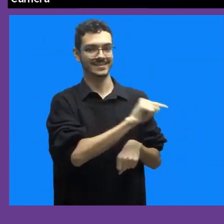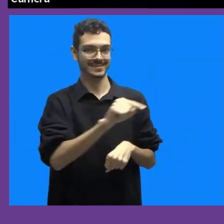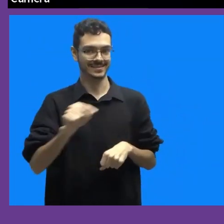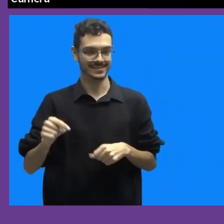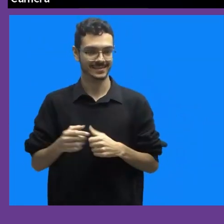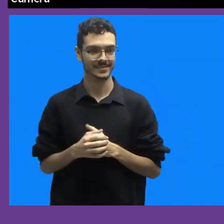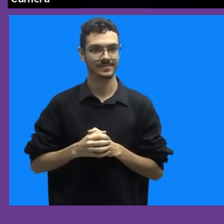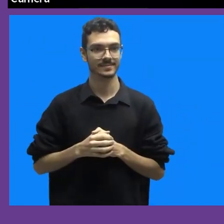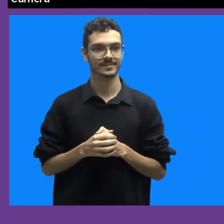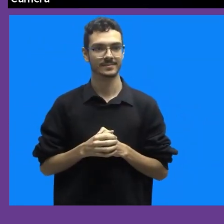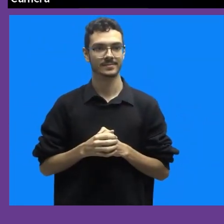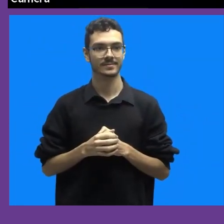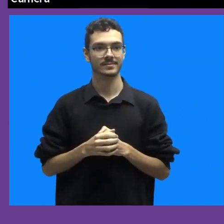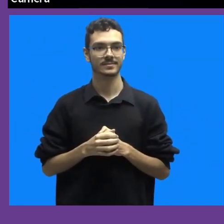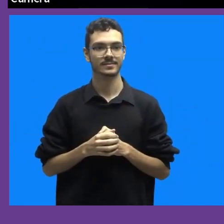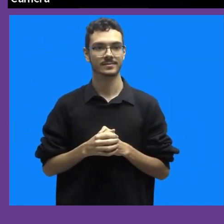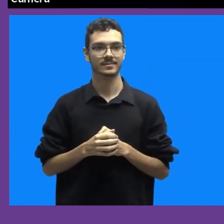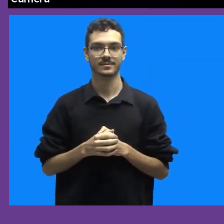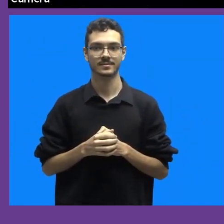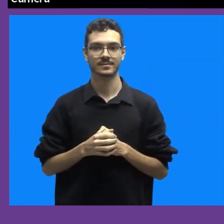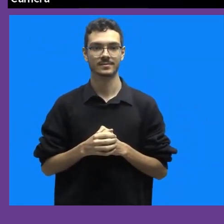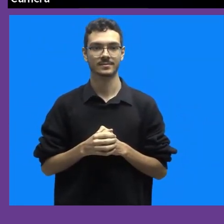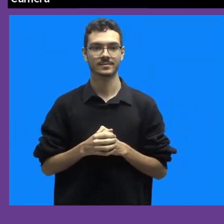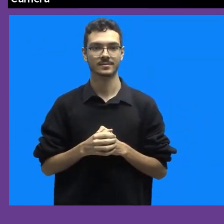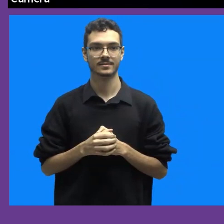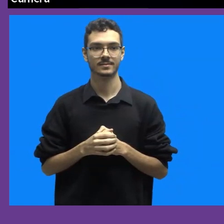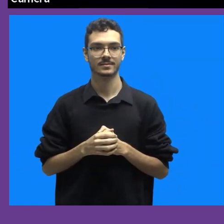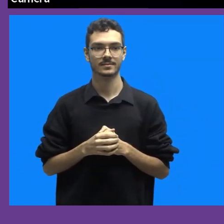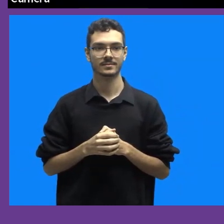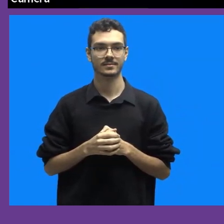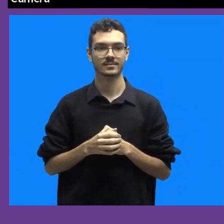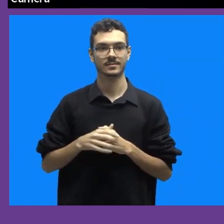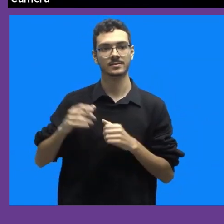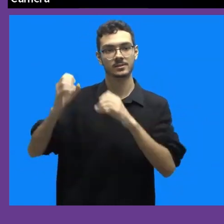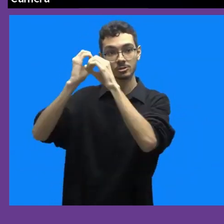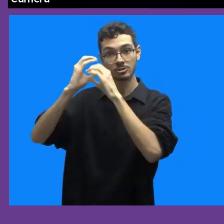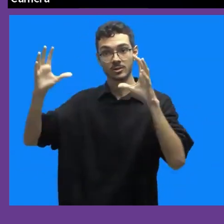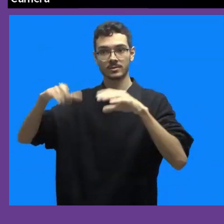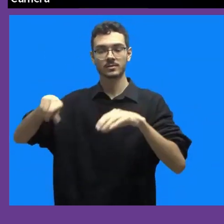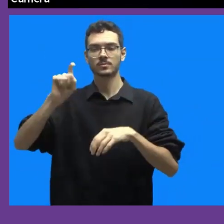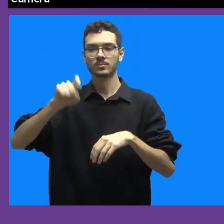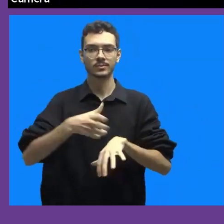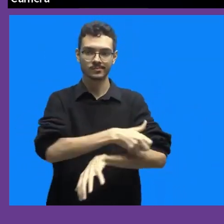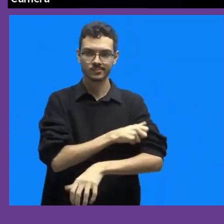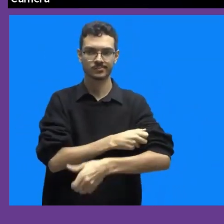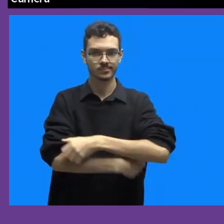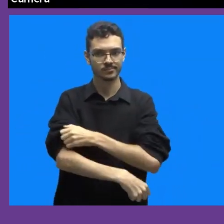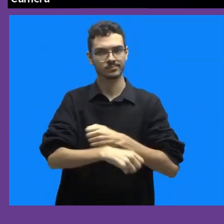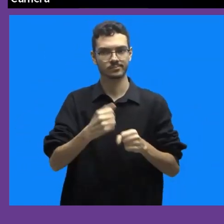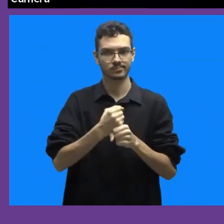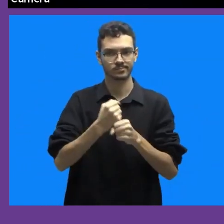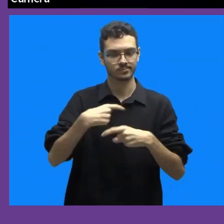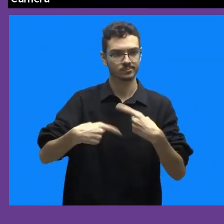for institutions, it's vital to embed accessibility in our quality standards, ensuring it's part of